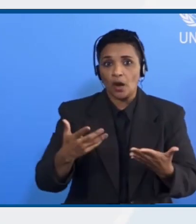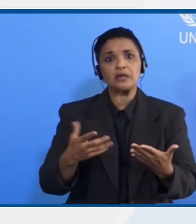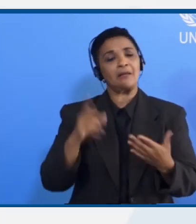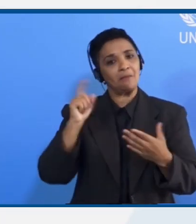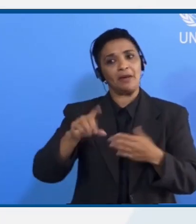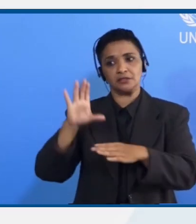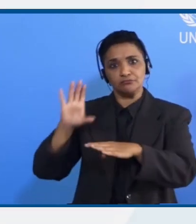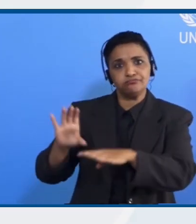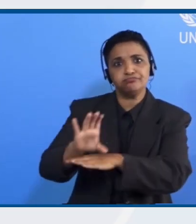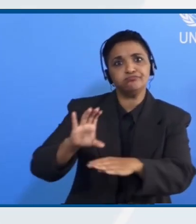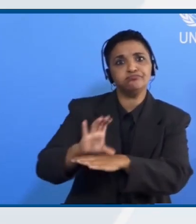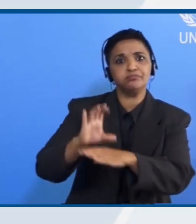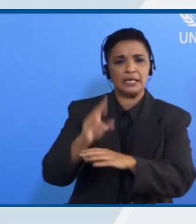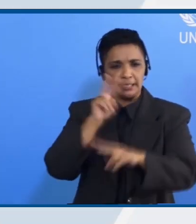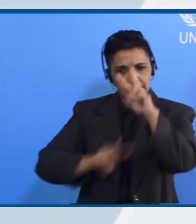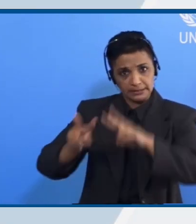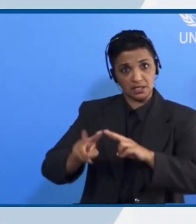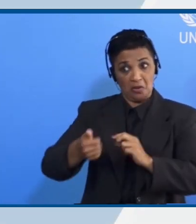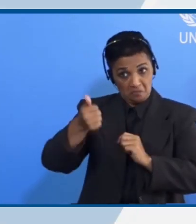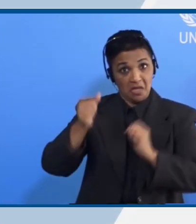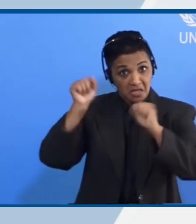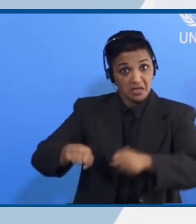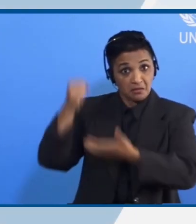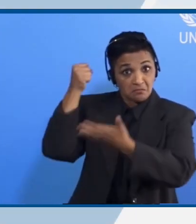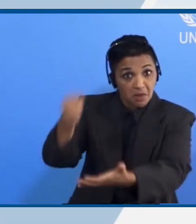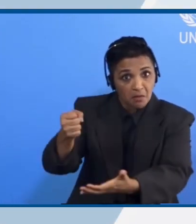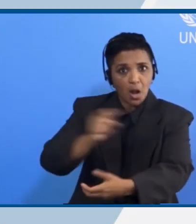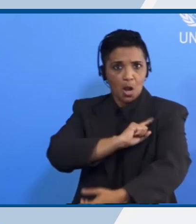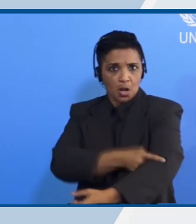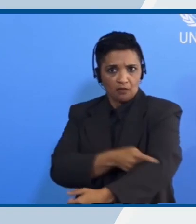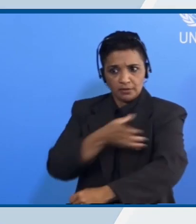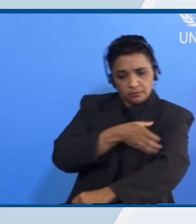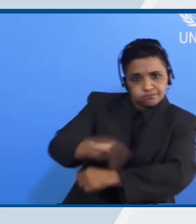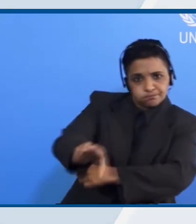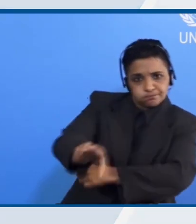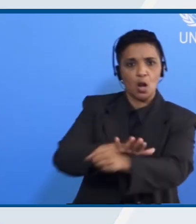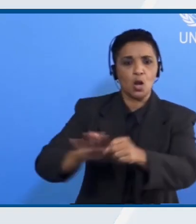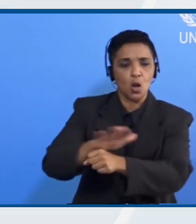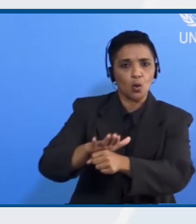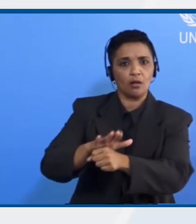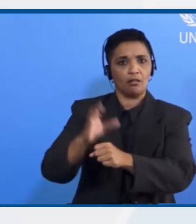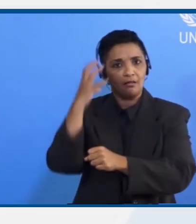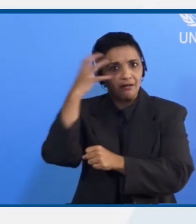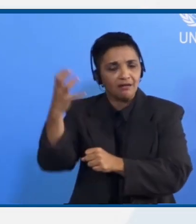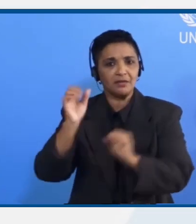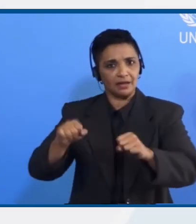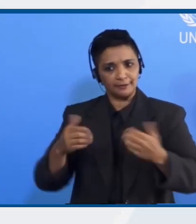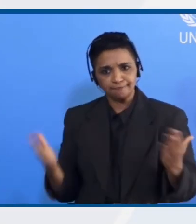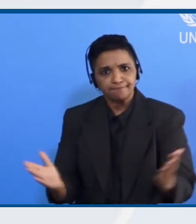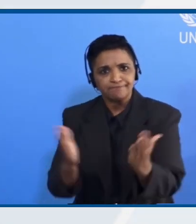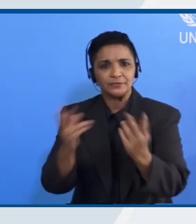into creditworthiness, into building the fundamentals of local government finances, revenue mobilizations,